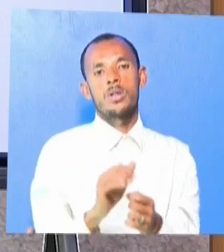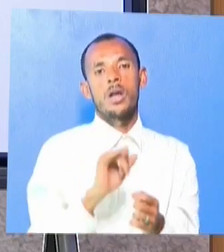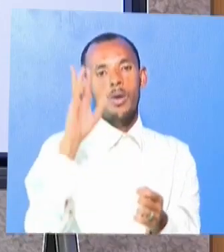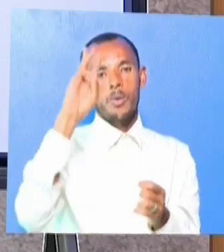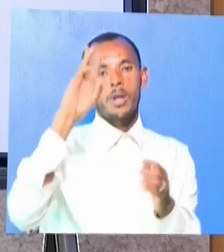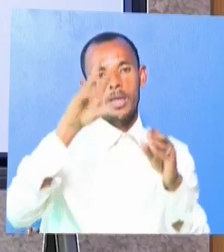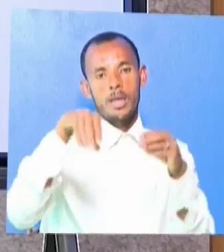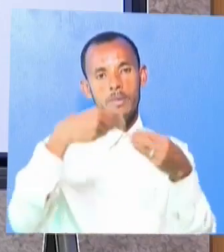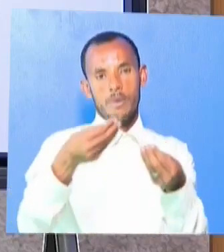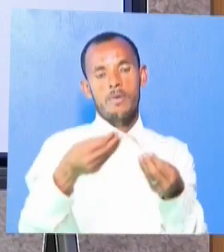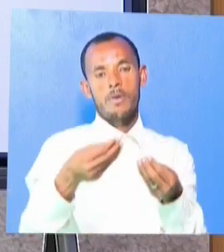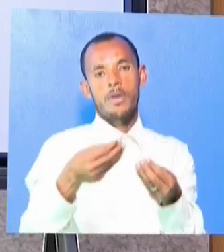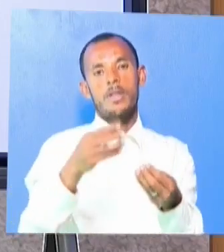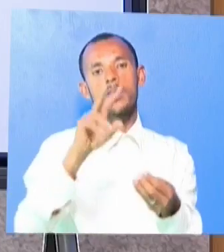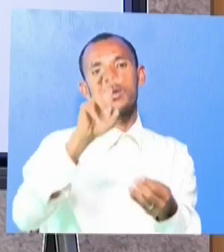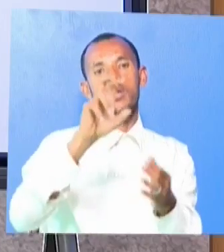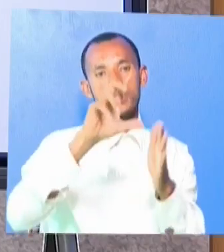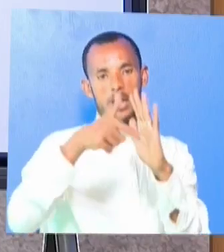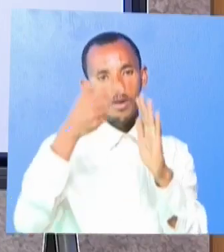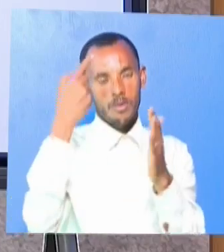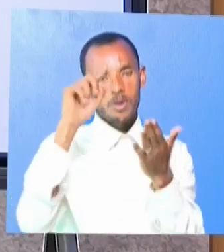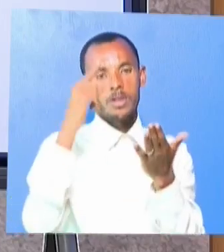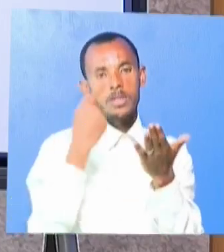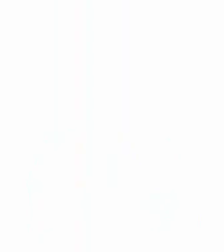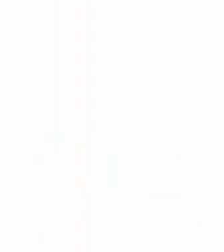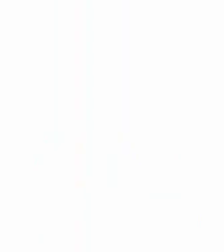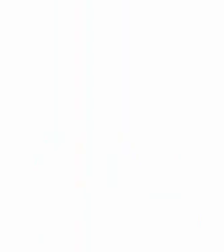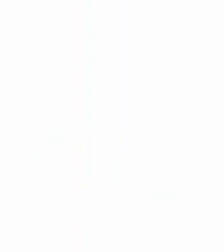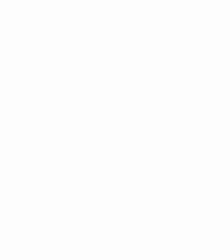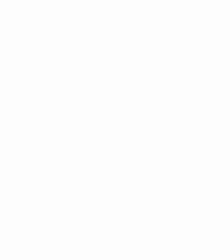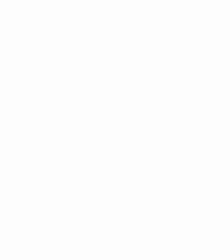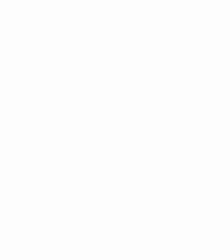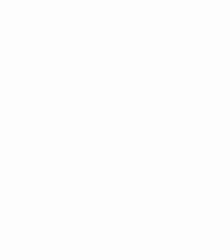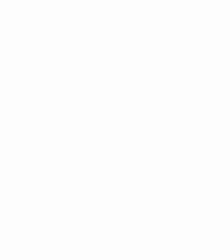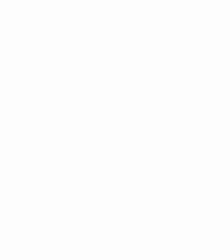will give you 20 seconds for this question.